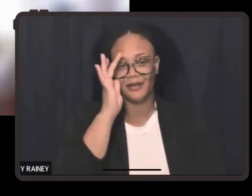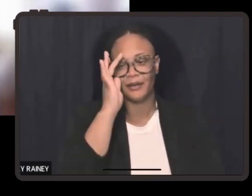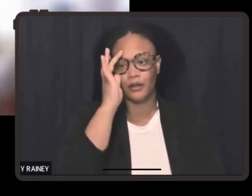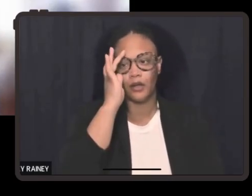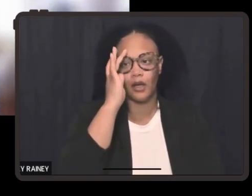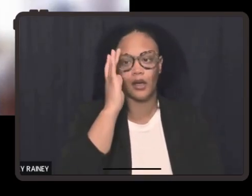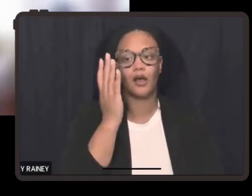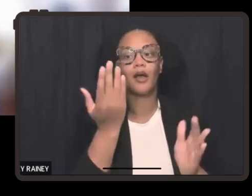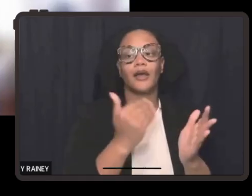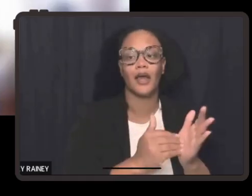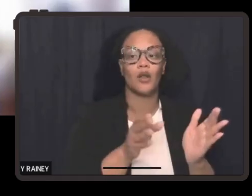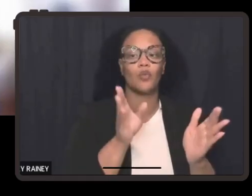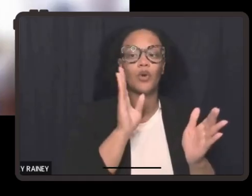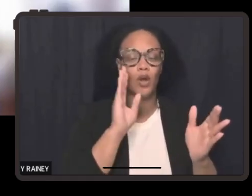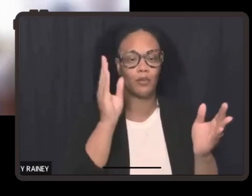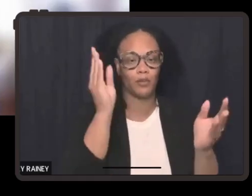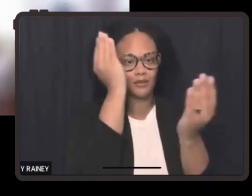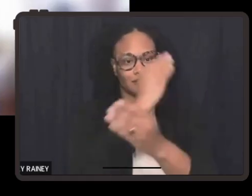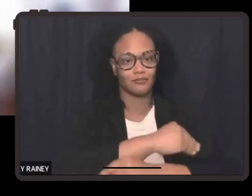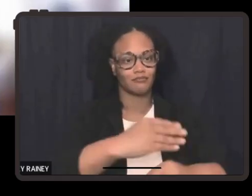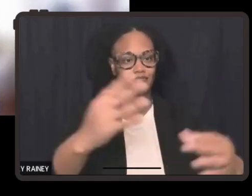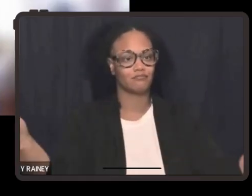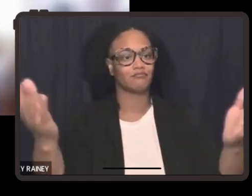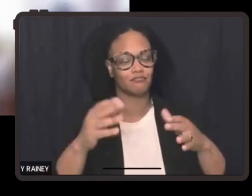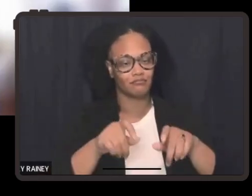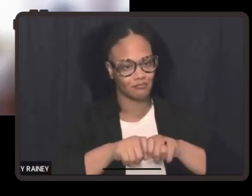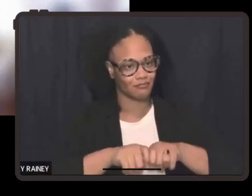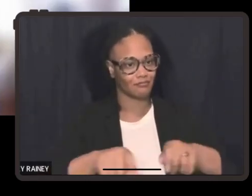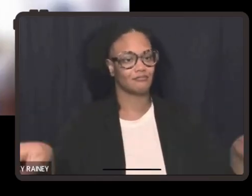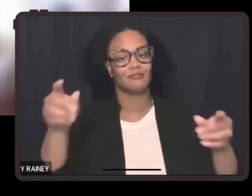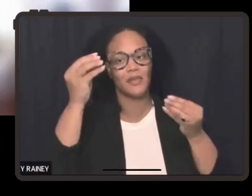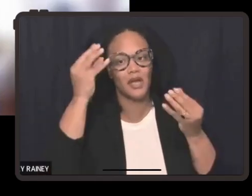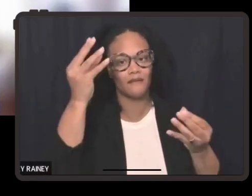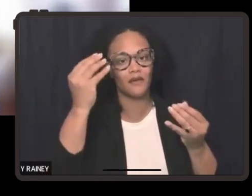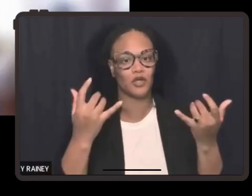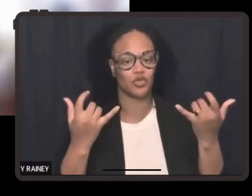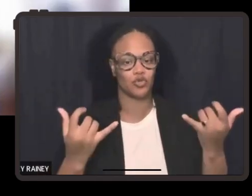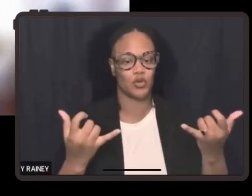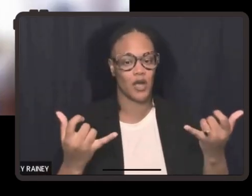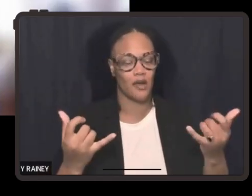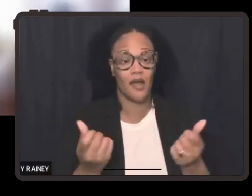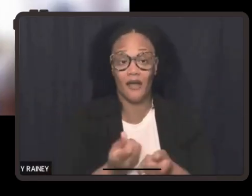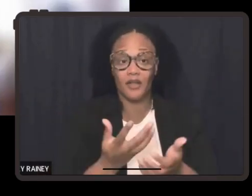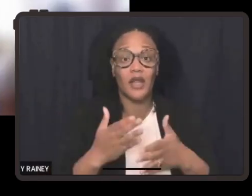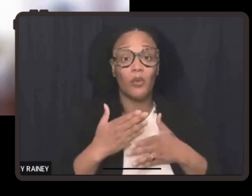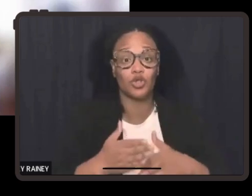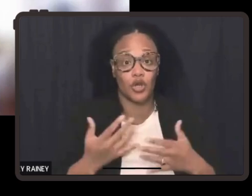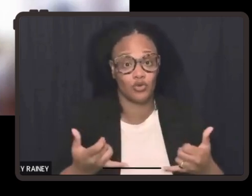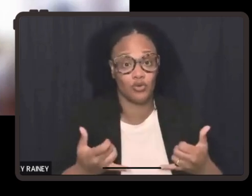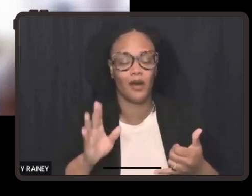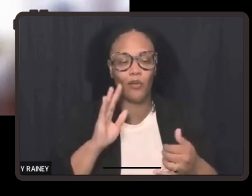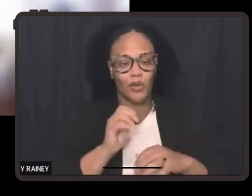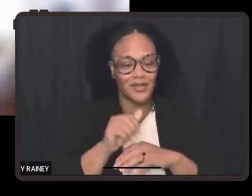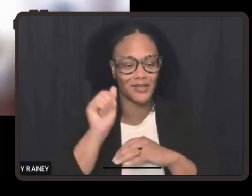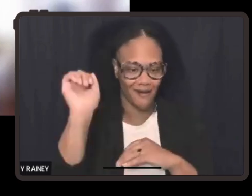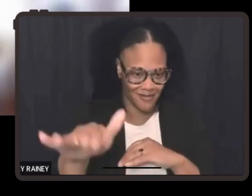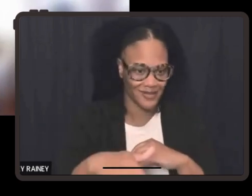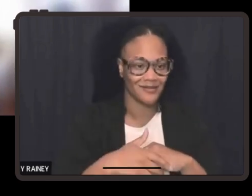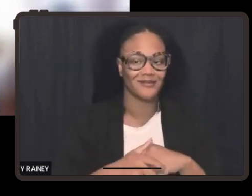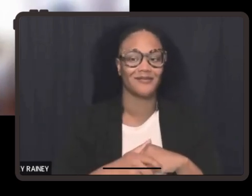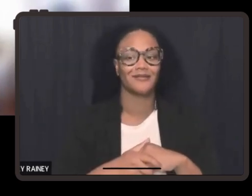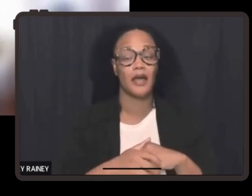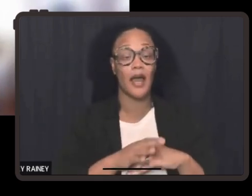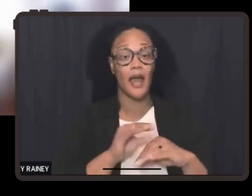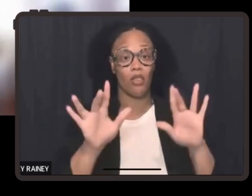of the information that was shared today, copies of the recordings, and a lot more information